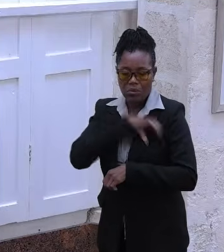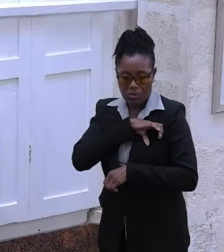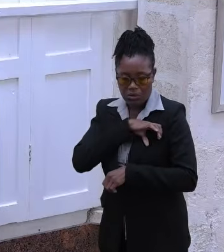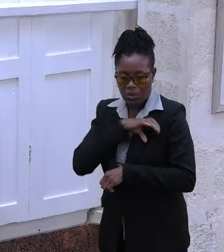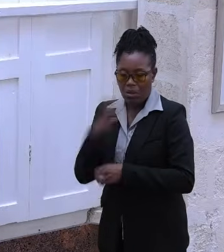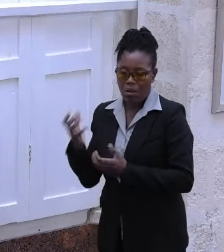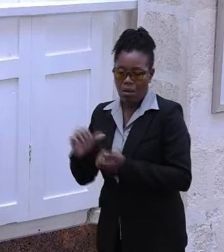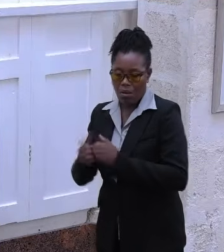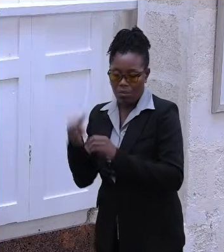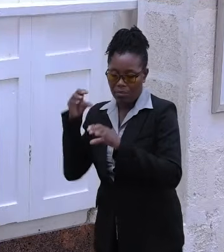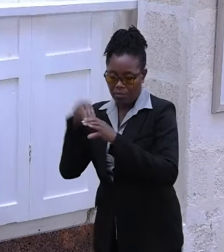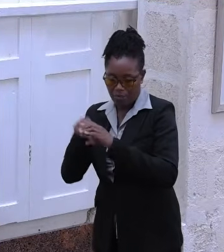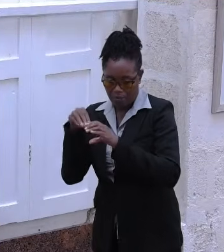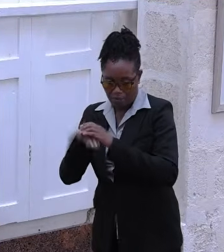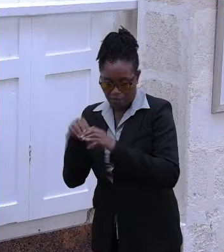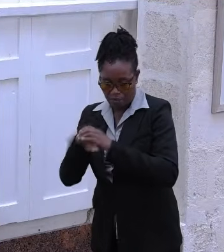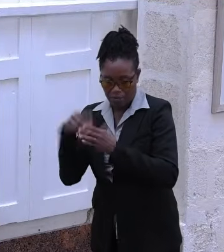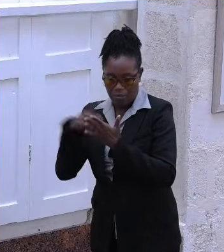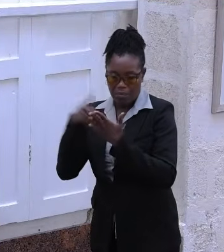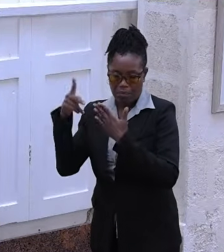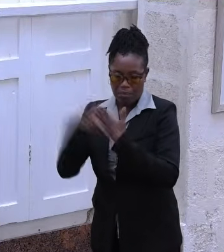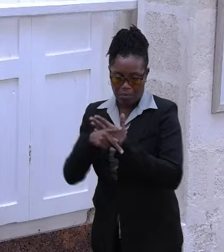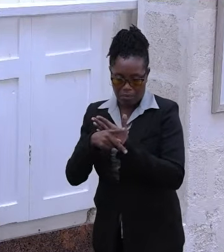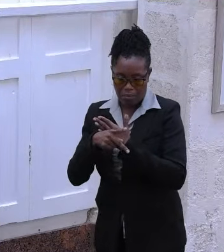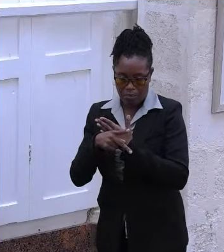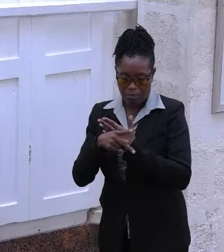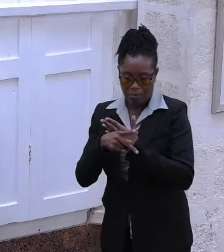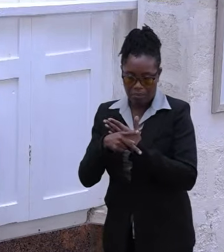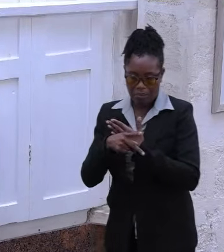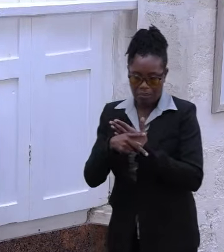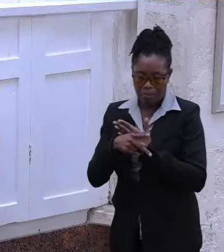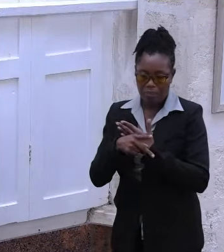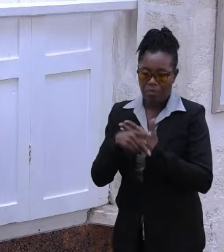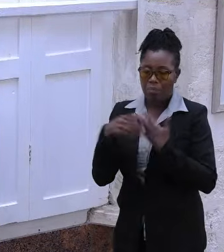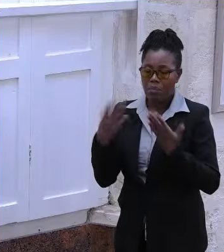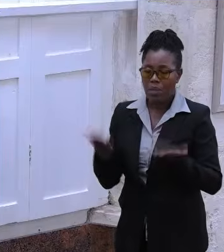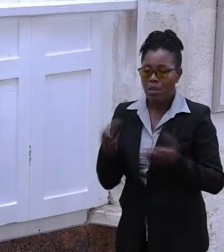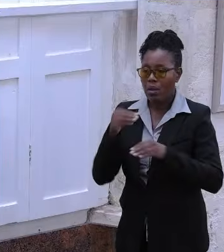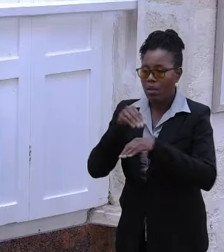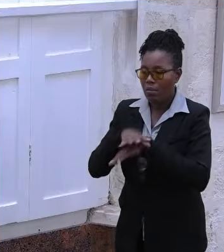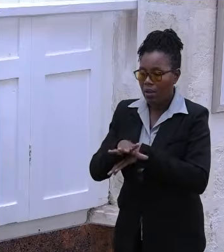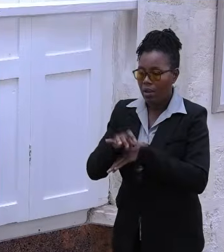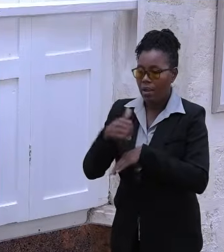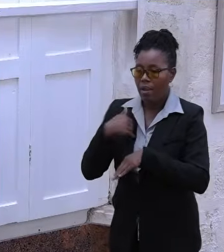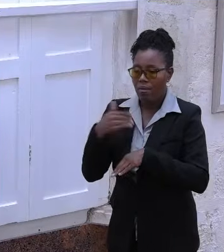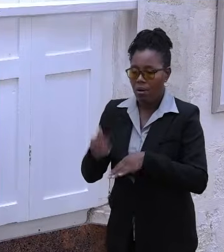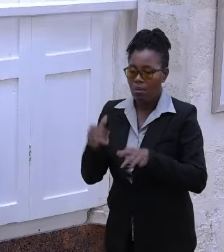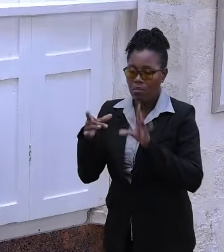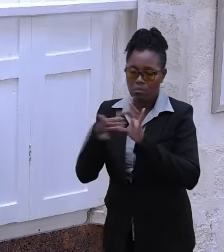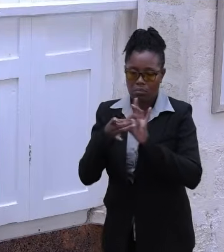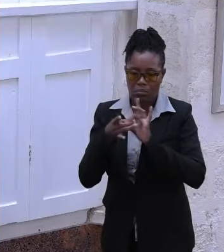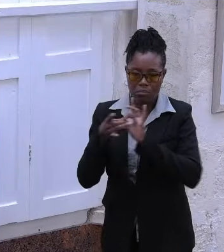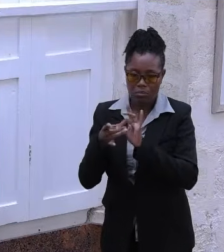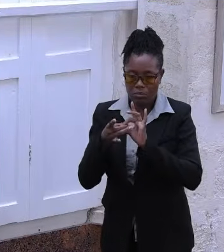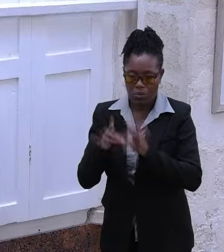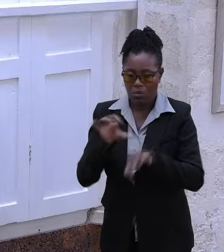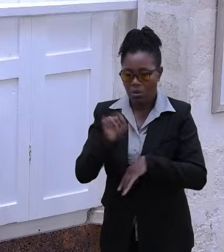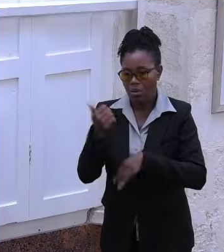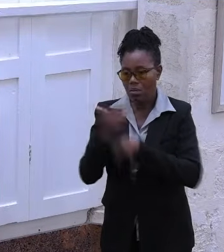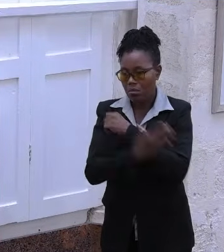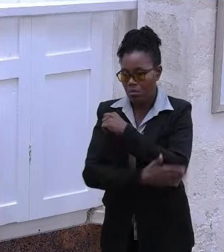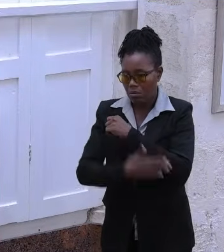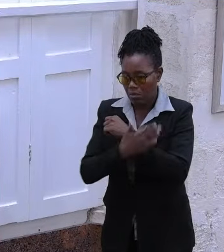program might have on our relationship with those countries if